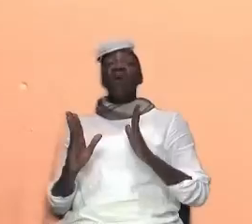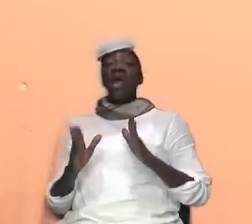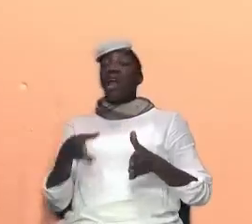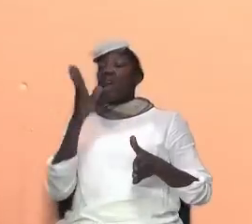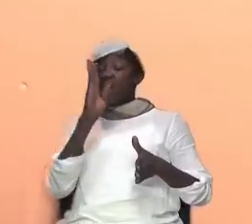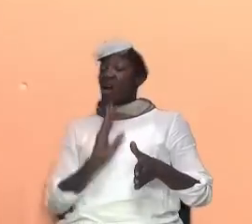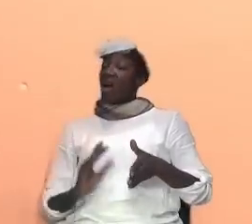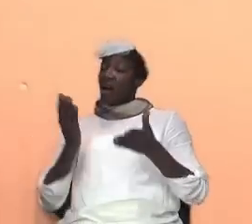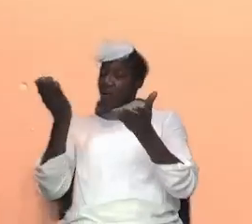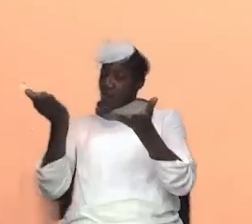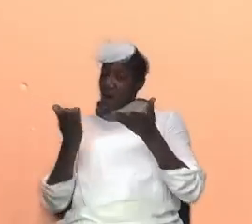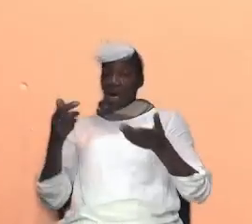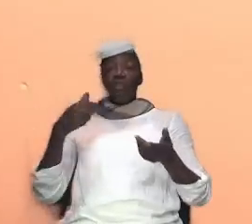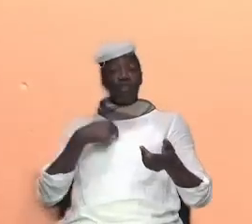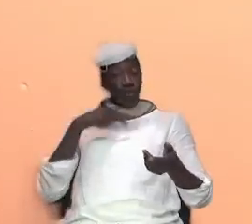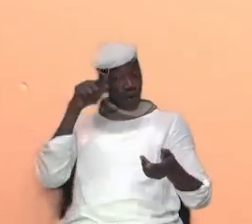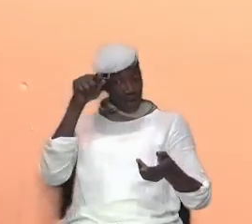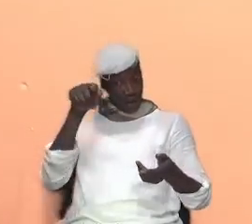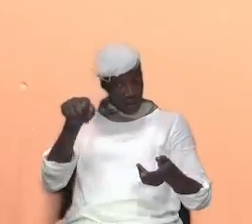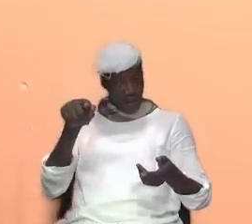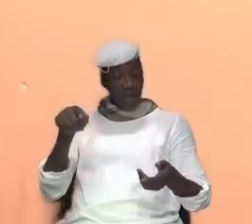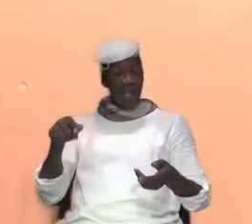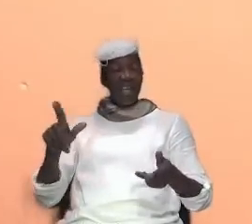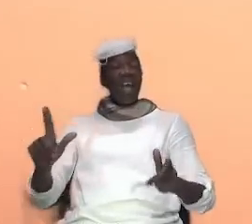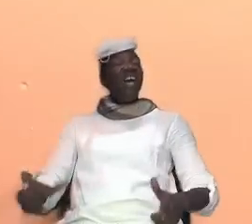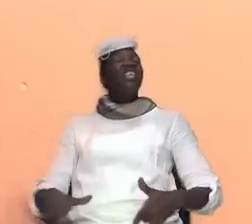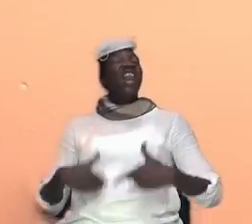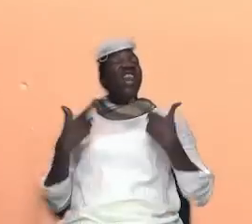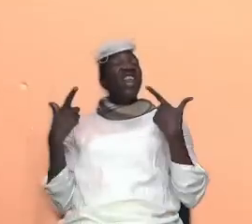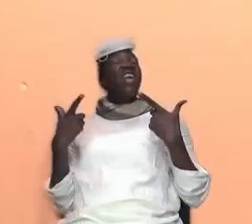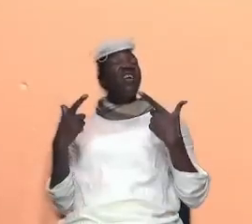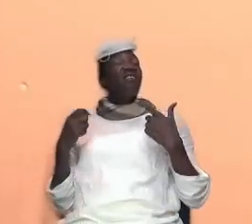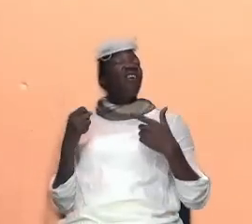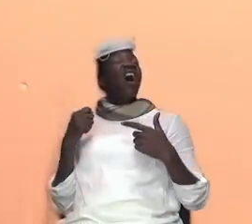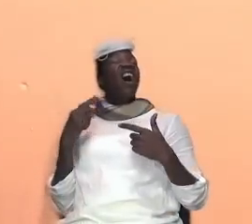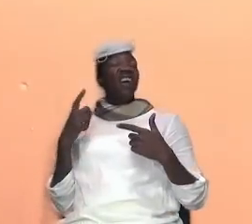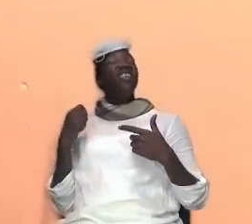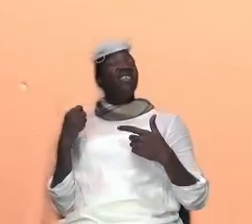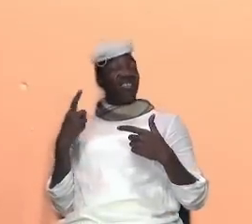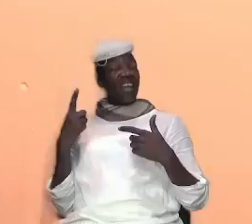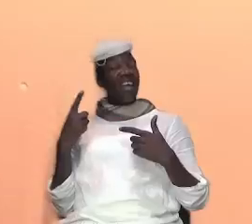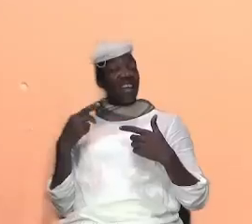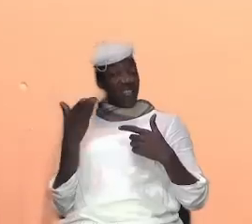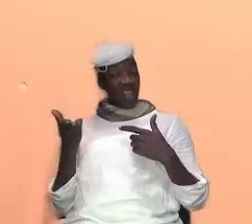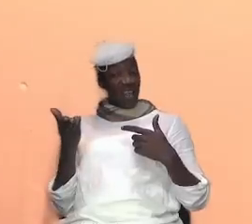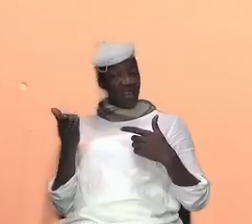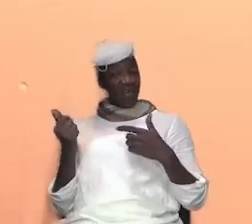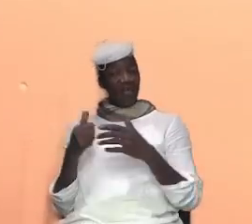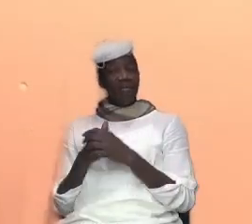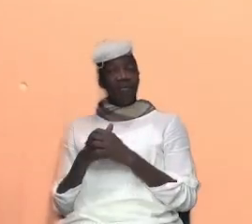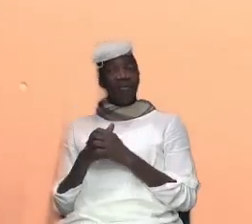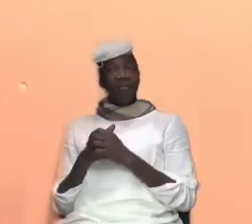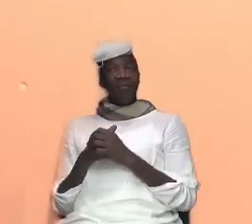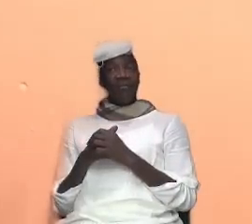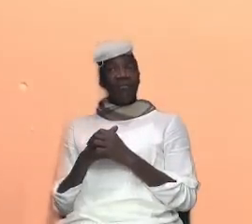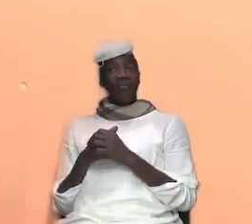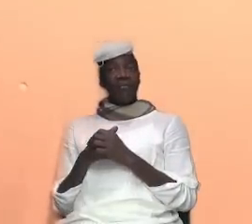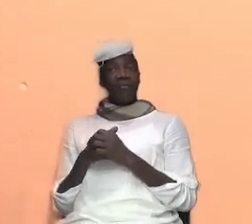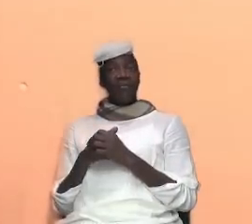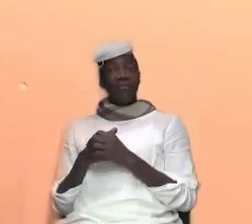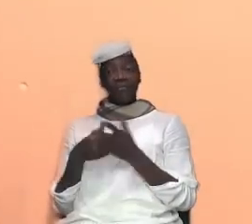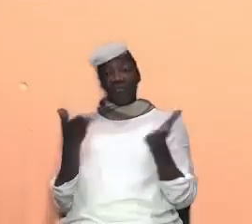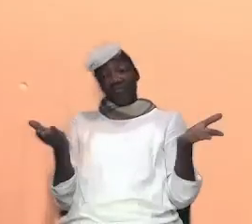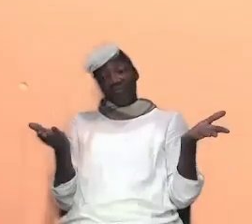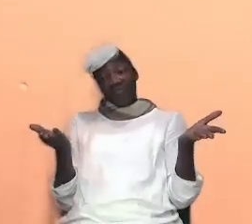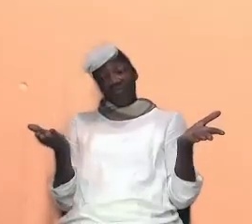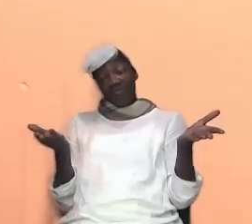us to live. And it is important that we understand that, saints of the Most High God. So what is